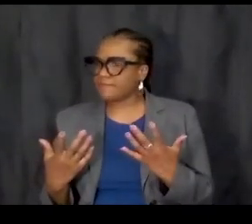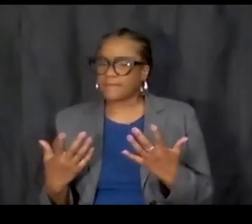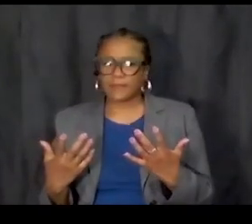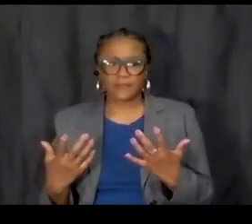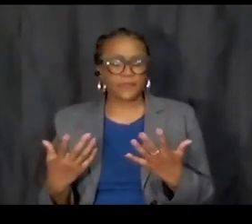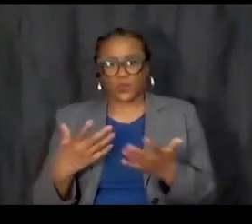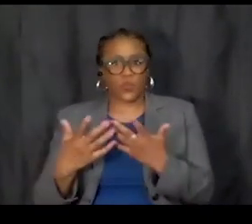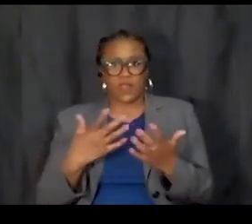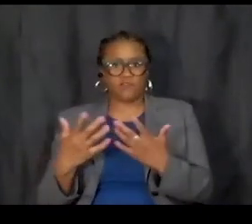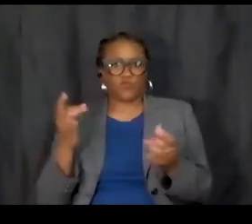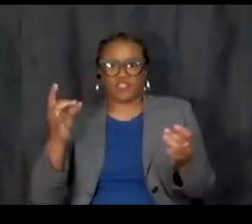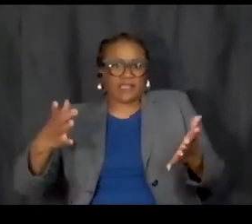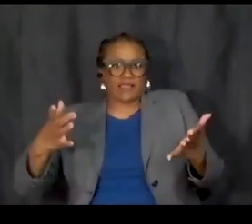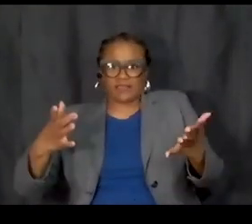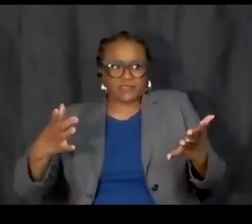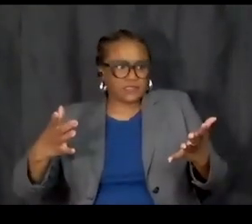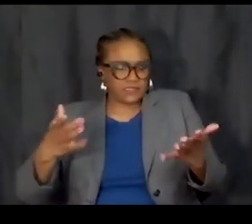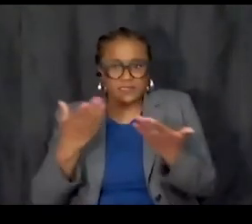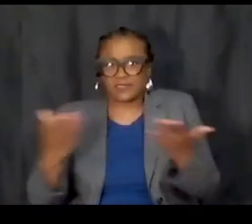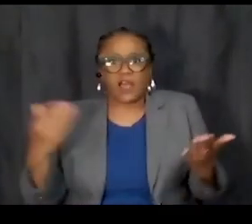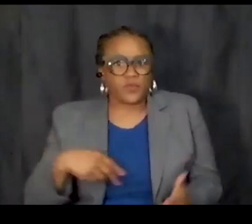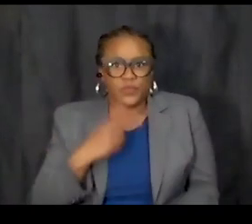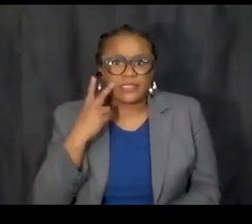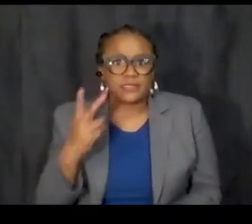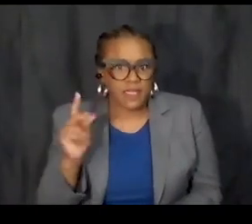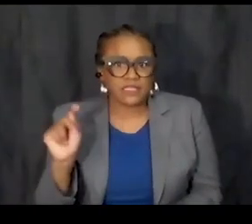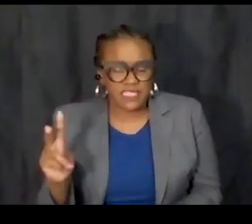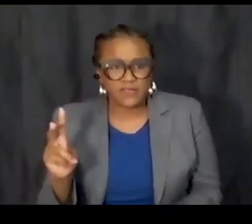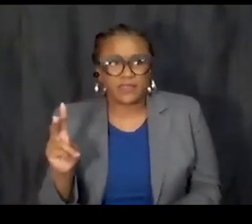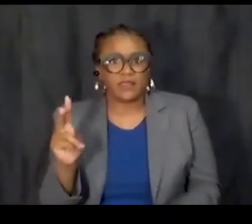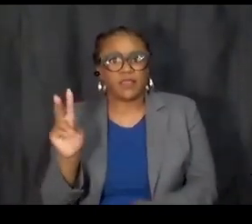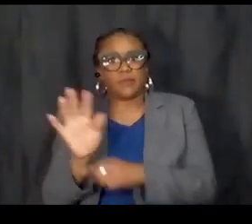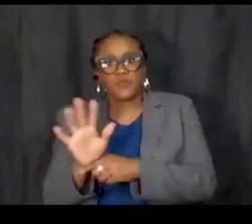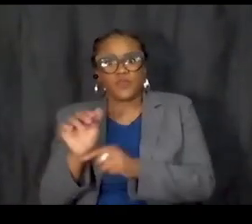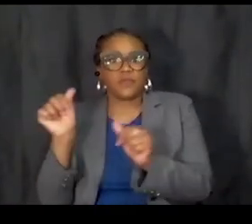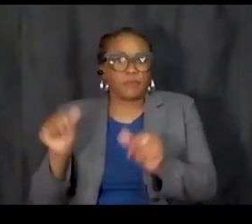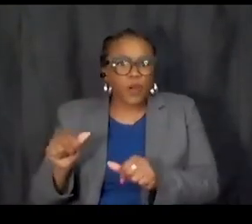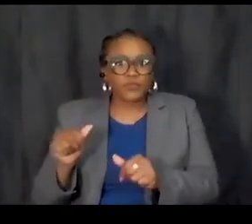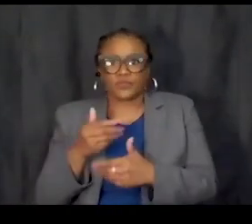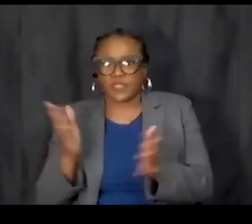whatever ridiculous stuff we see on TV and those movie posters and whatnot.